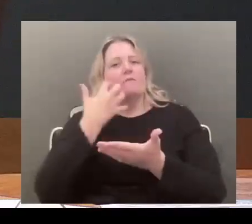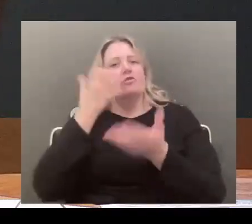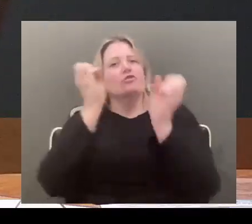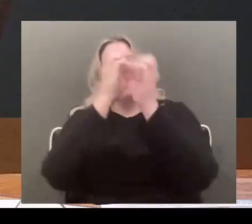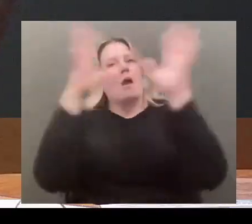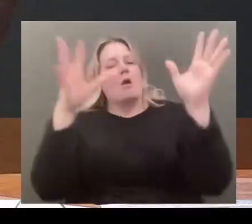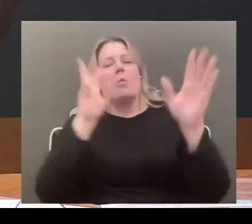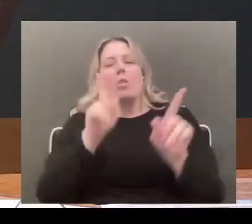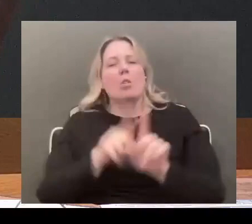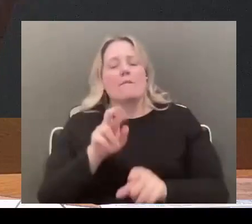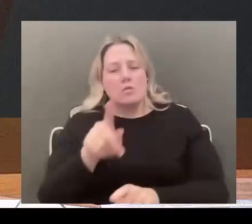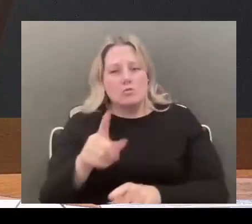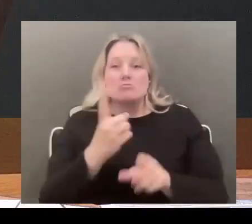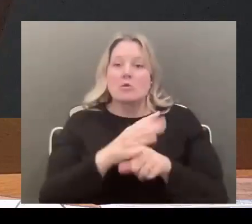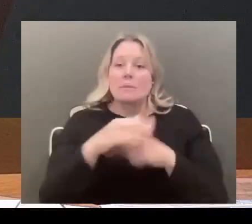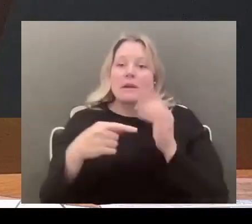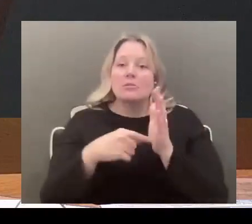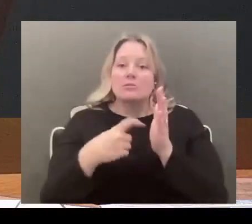treaty today. You talked about